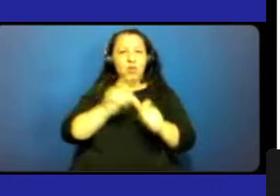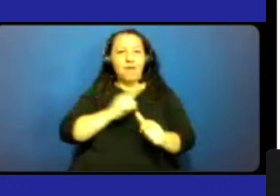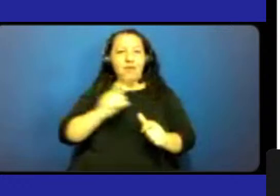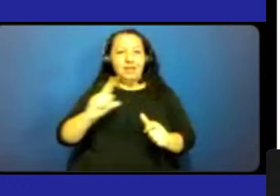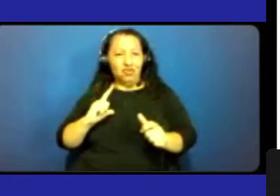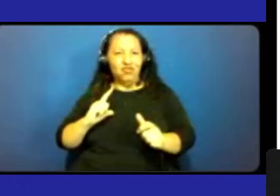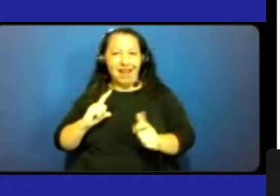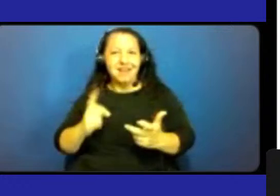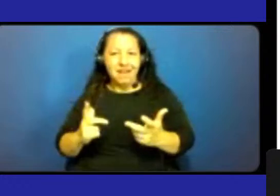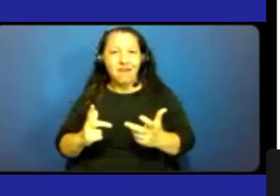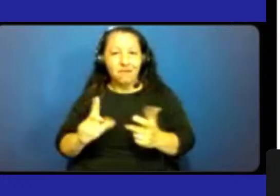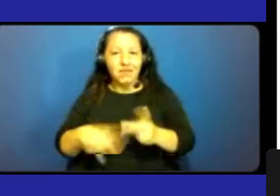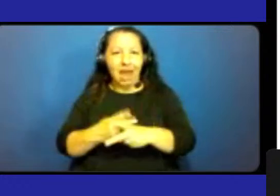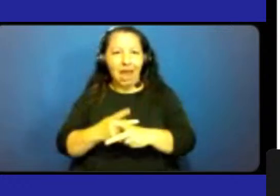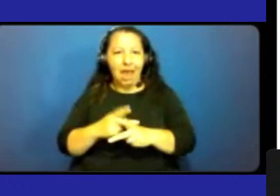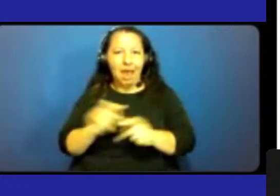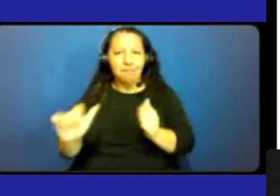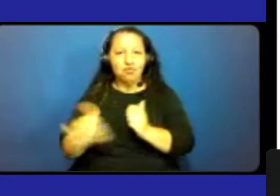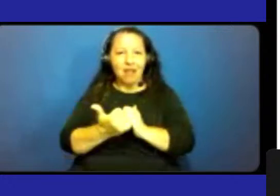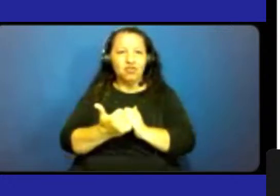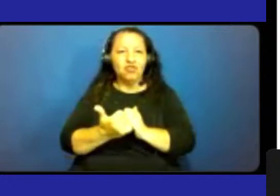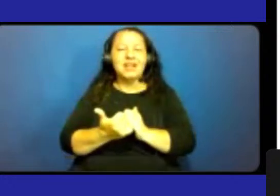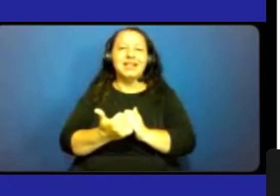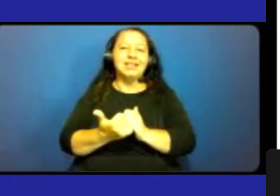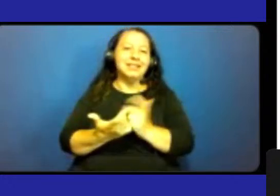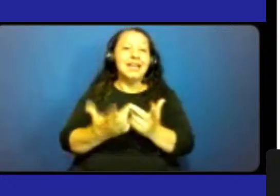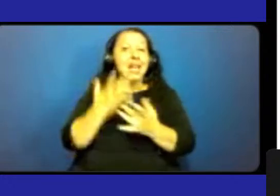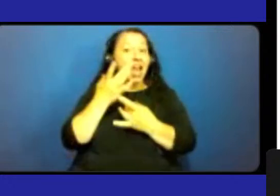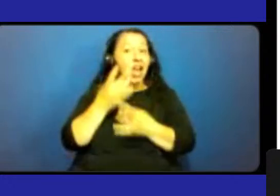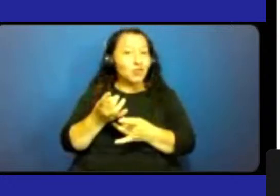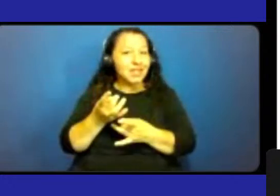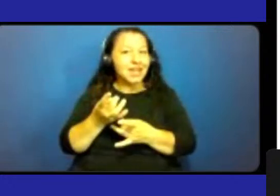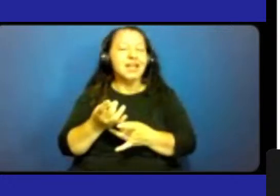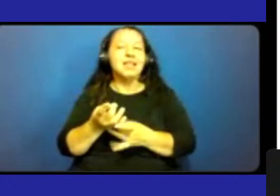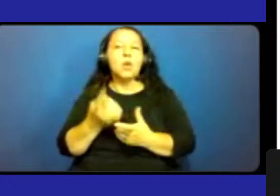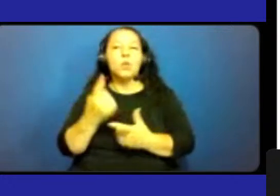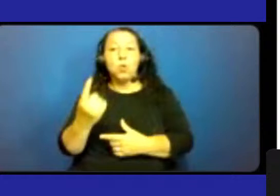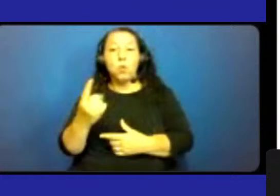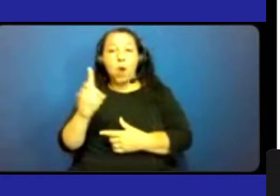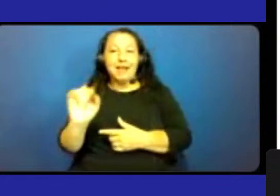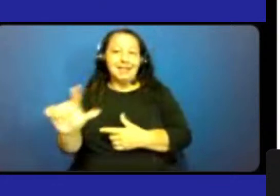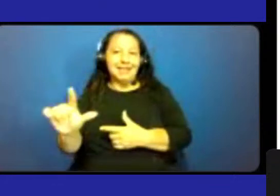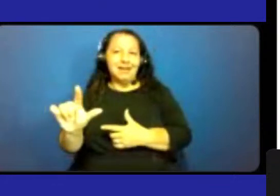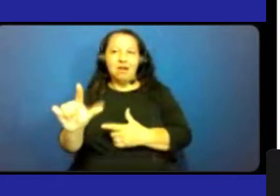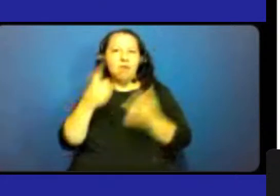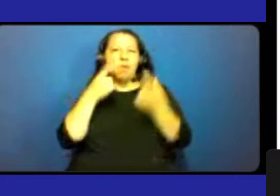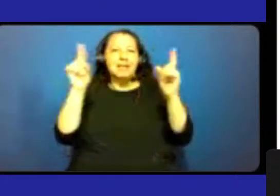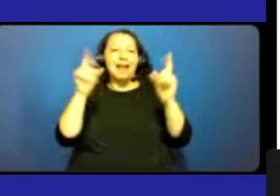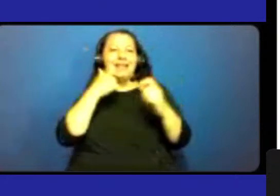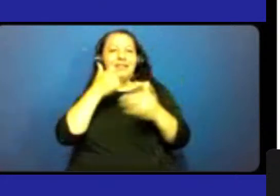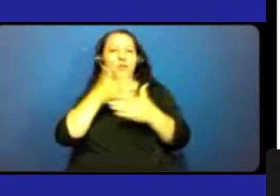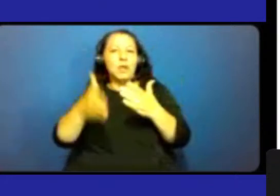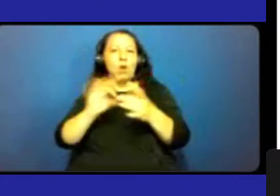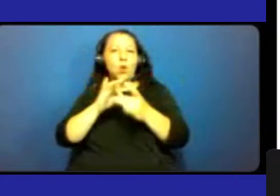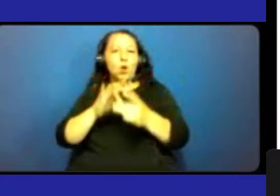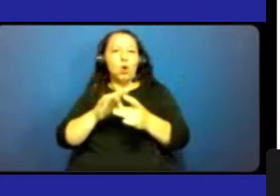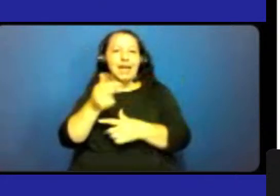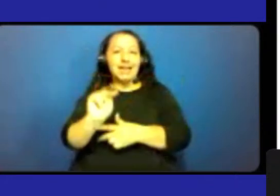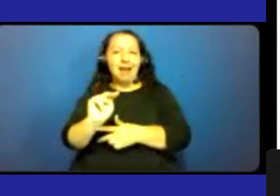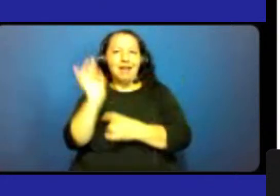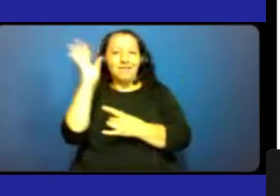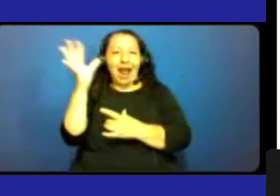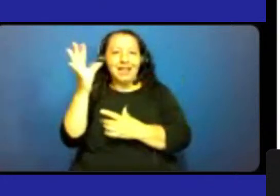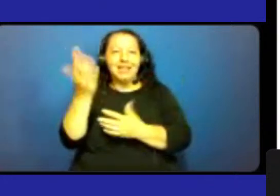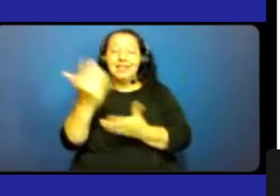Interestingly, there was a skeletal deal announced this weekend, as many of you saw, I'm sure, on gun violence, which again, though not